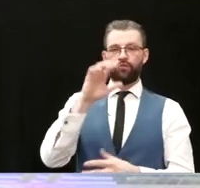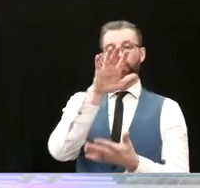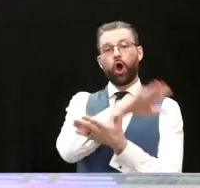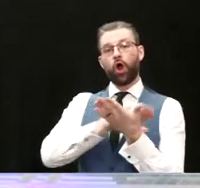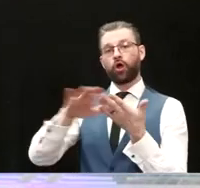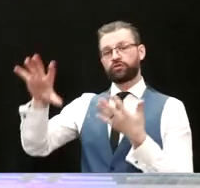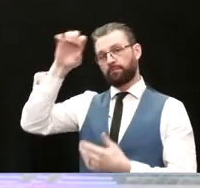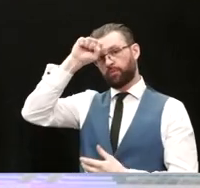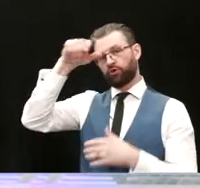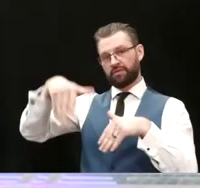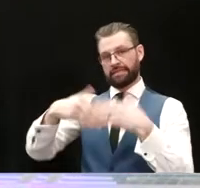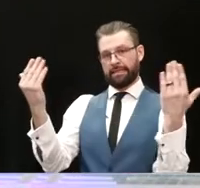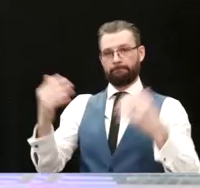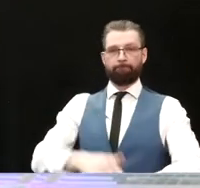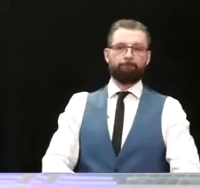Day.